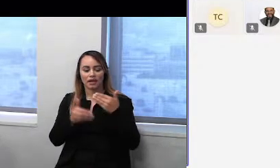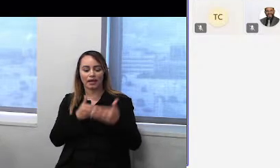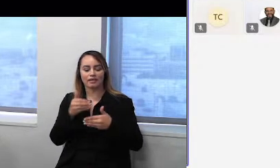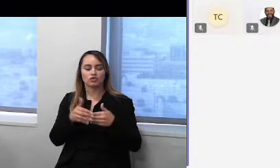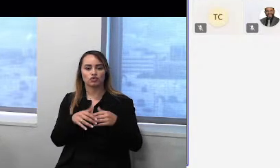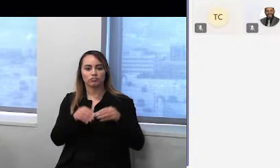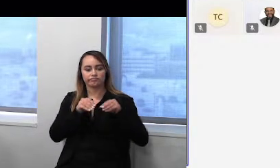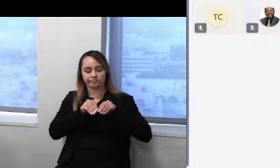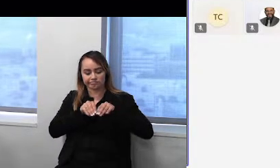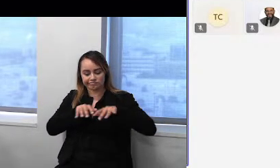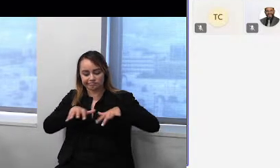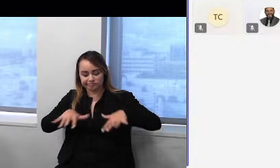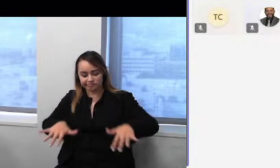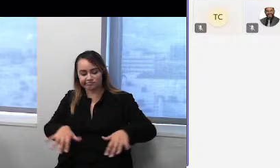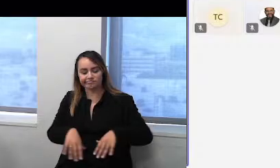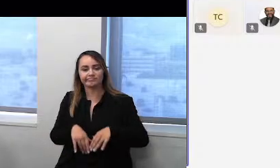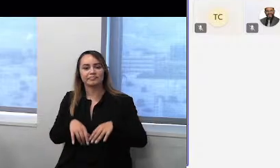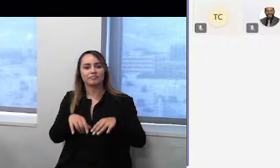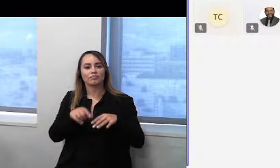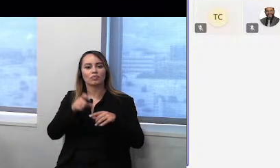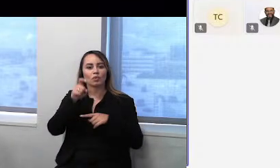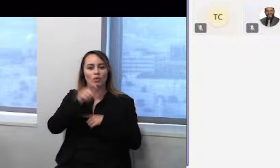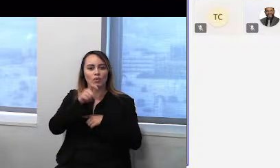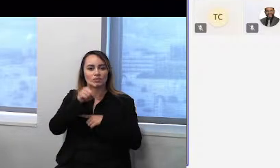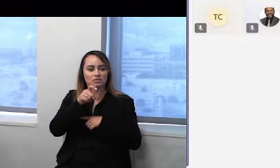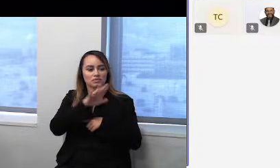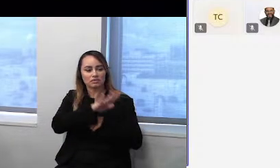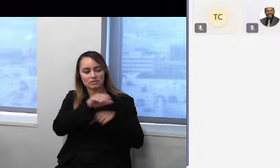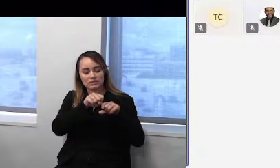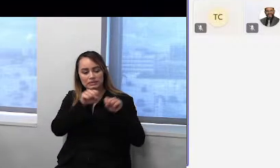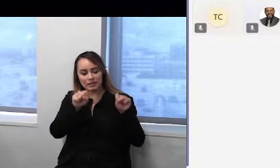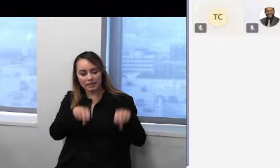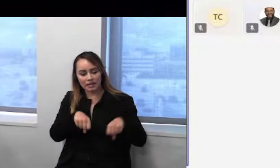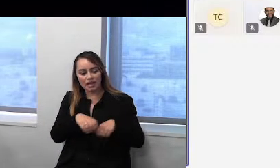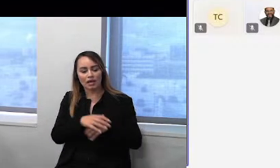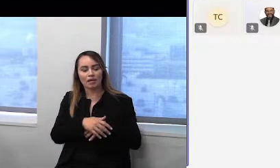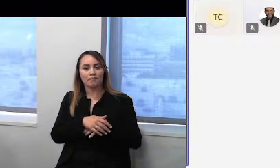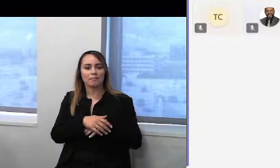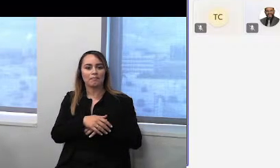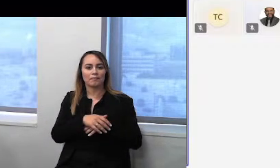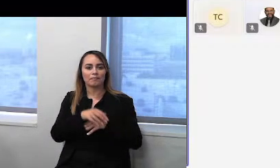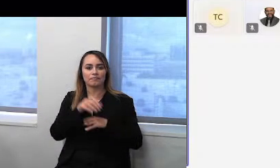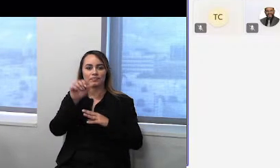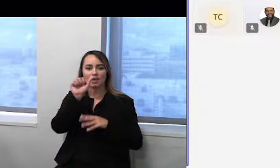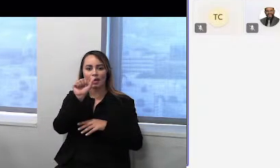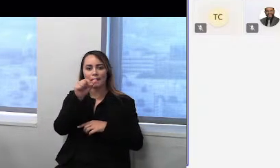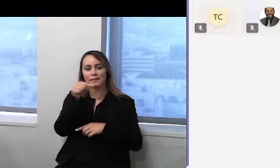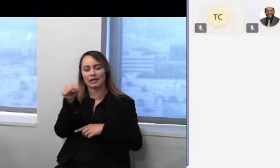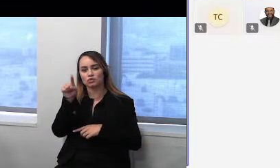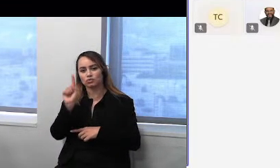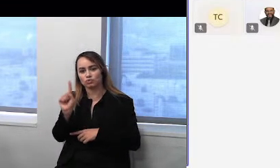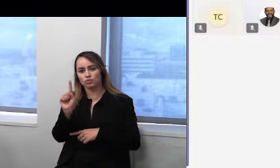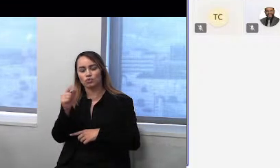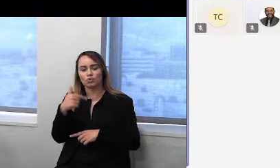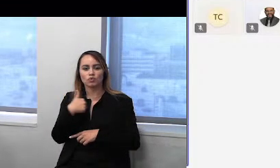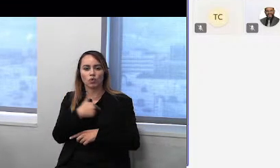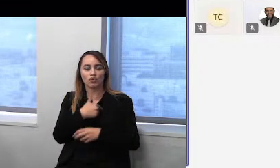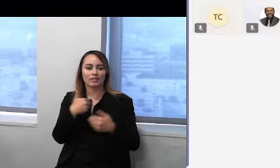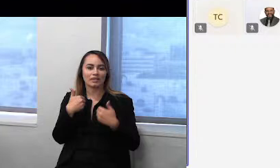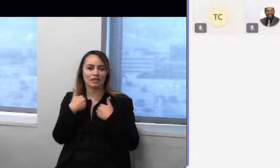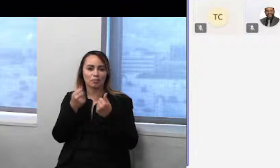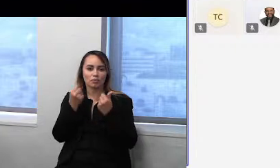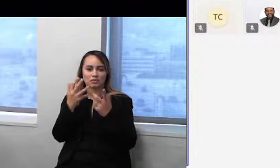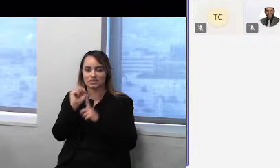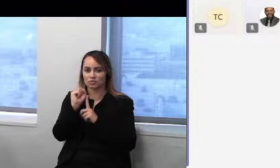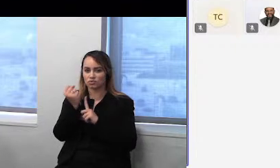have, N-1 conditions, which we have a lot of those situations in Puerto Rico that are not being met. The system was